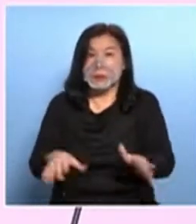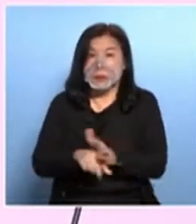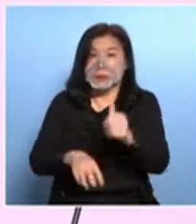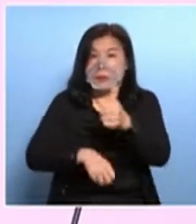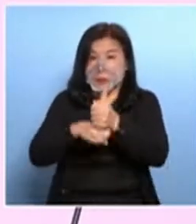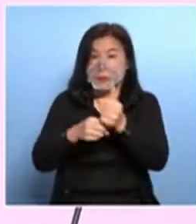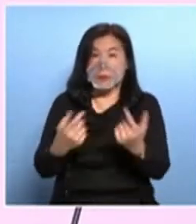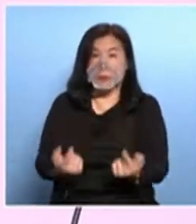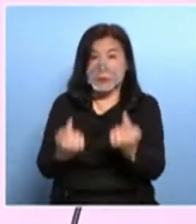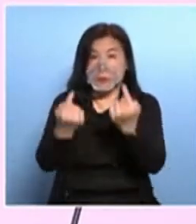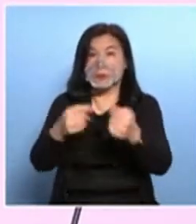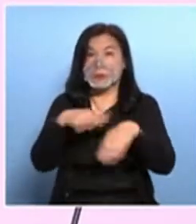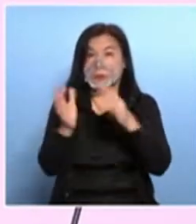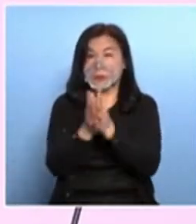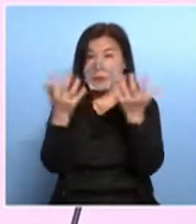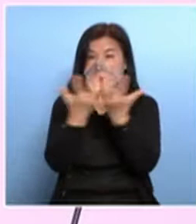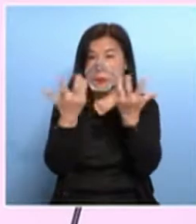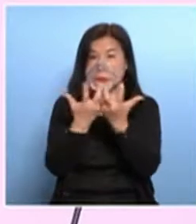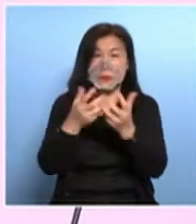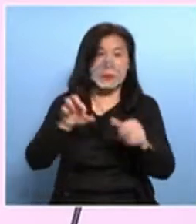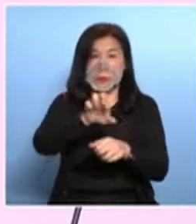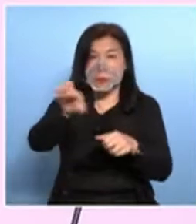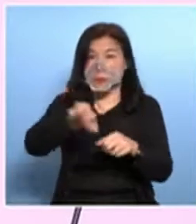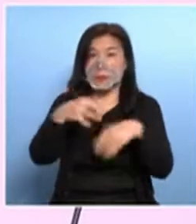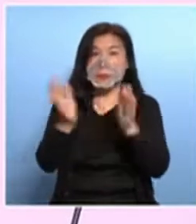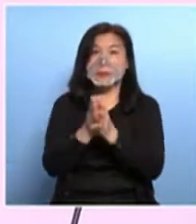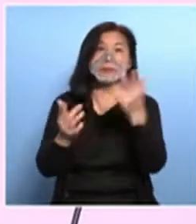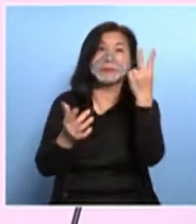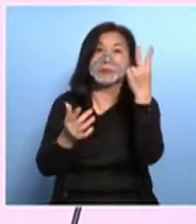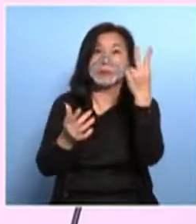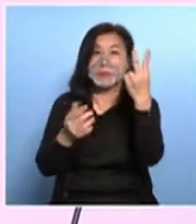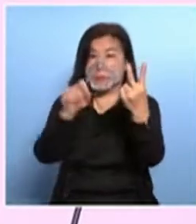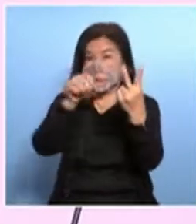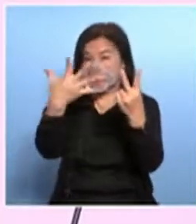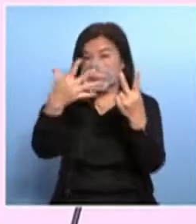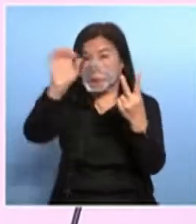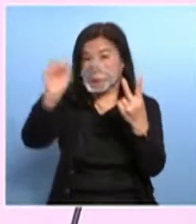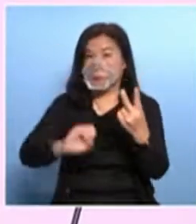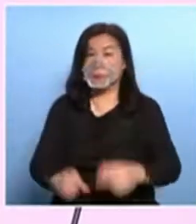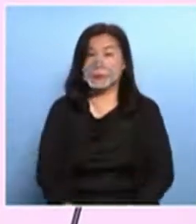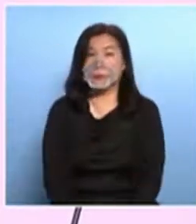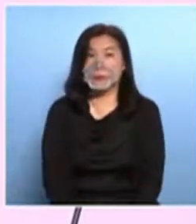The underlying inflation rate is forecast to average 2.5%.